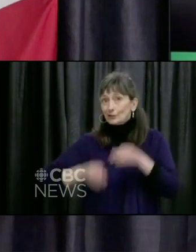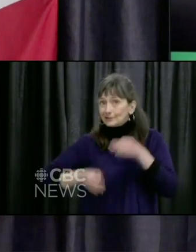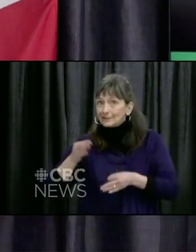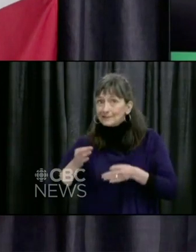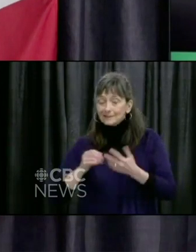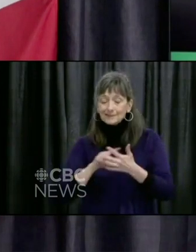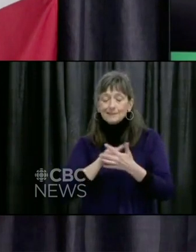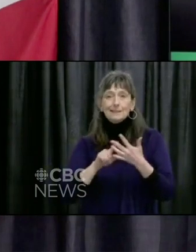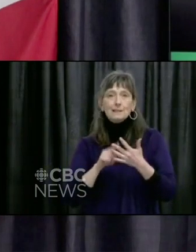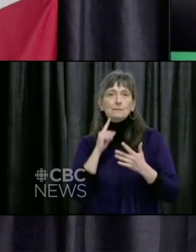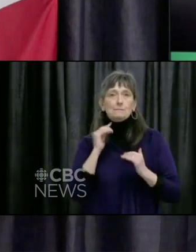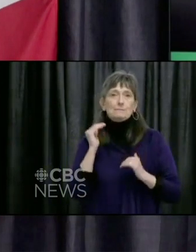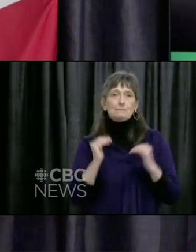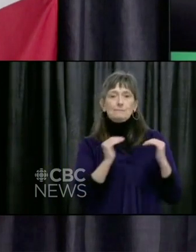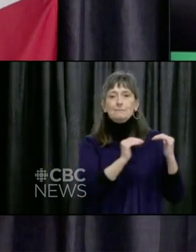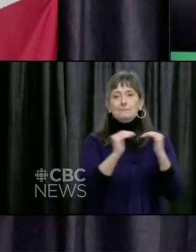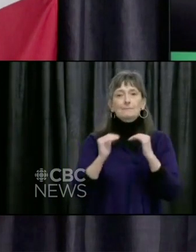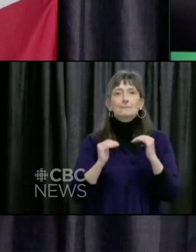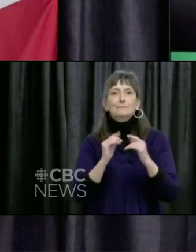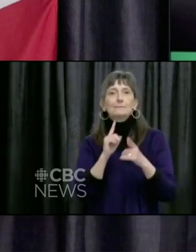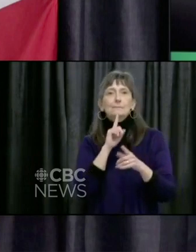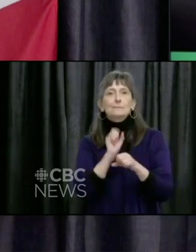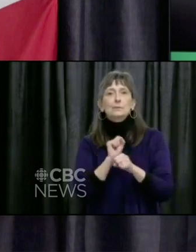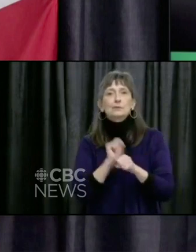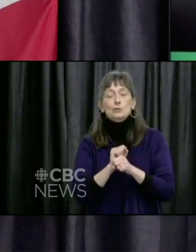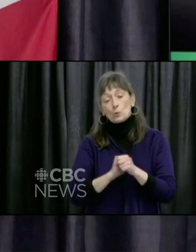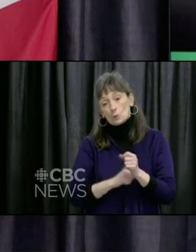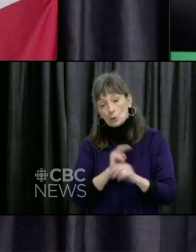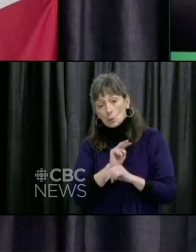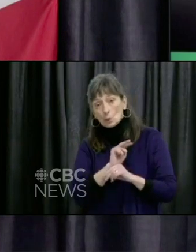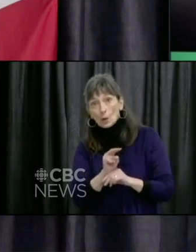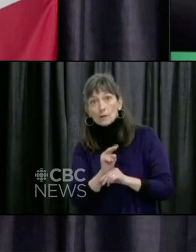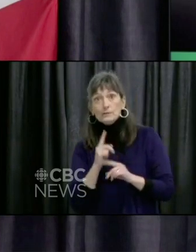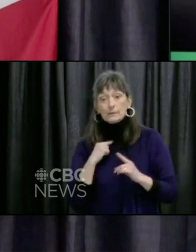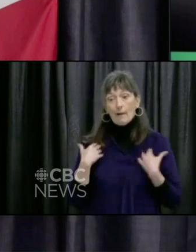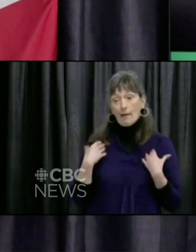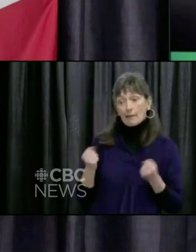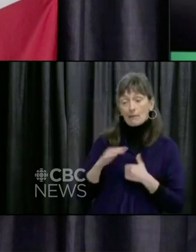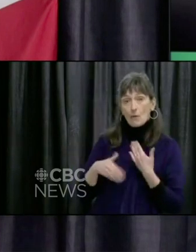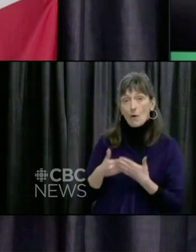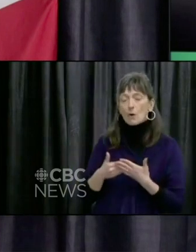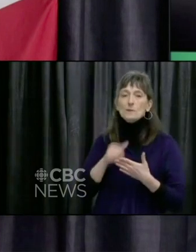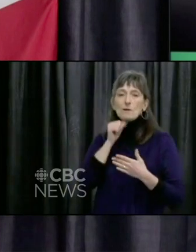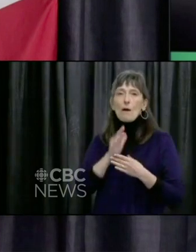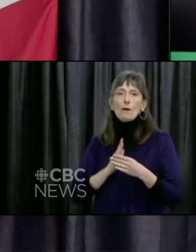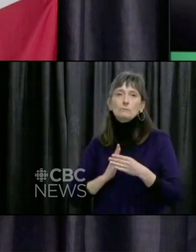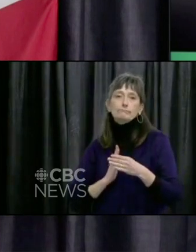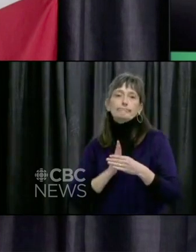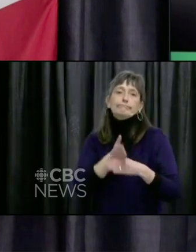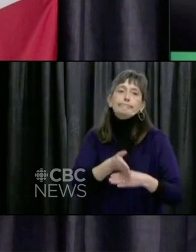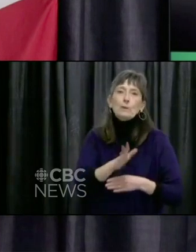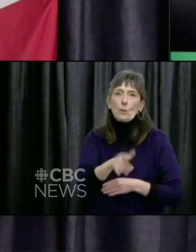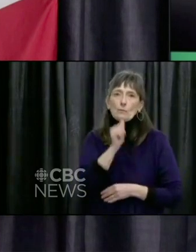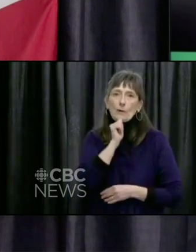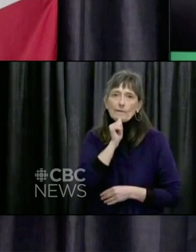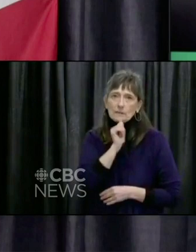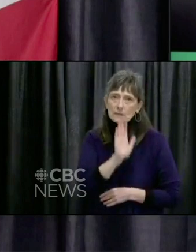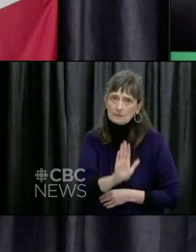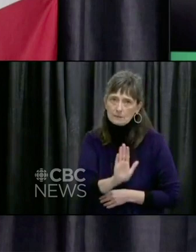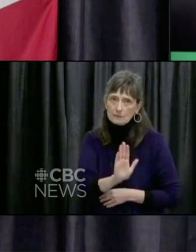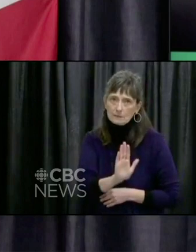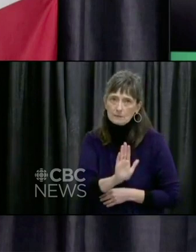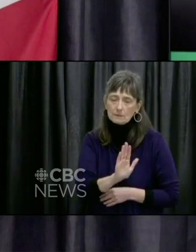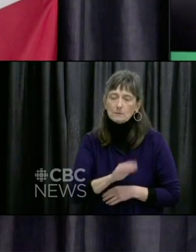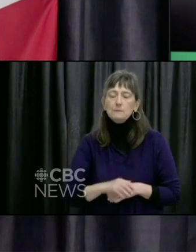right balance so that we can actually keep our province healthy and not infringe unnecessarily. And so